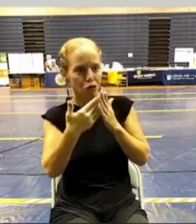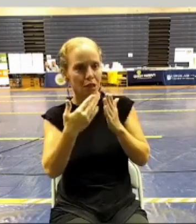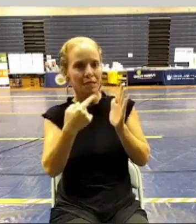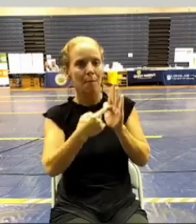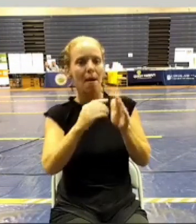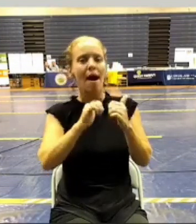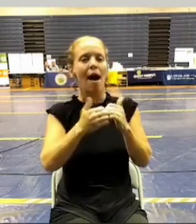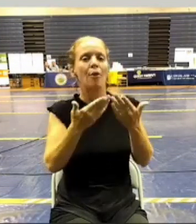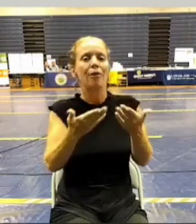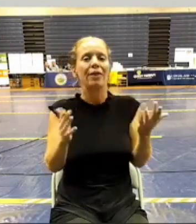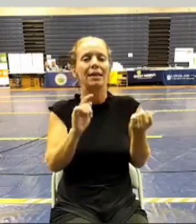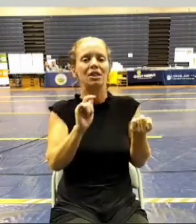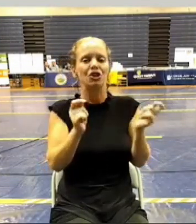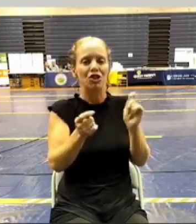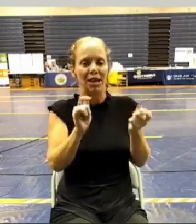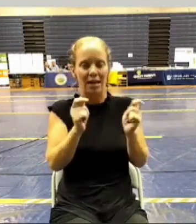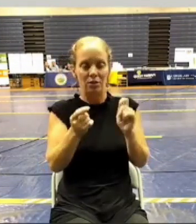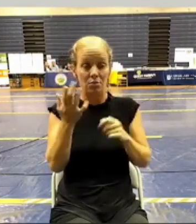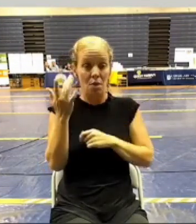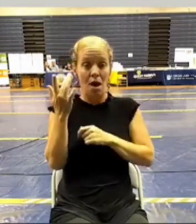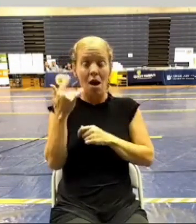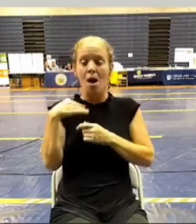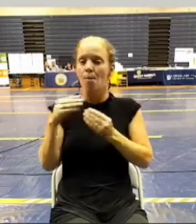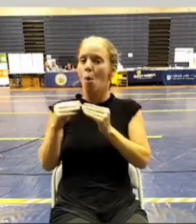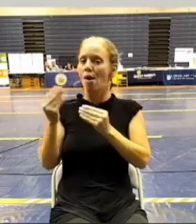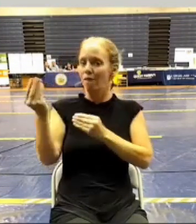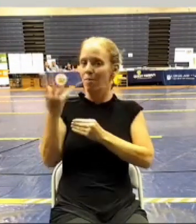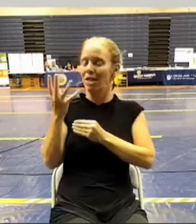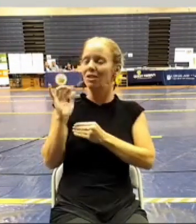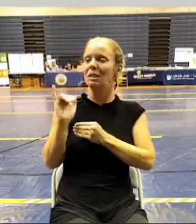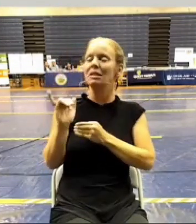is being given to us. So, for example,